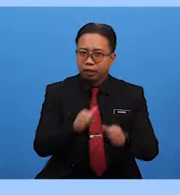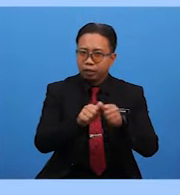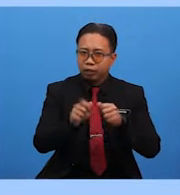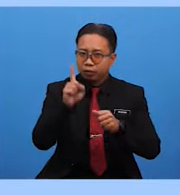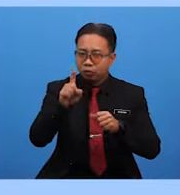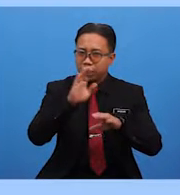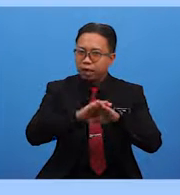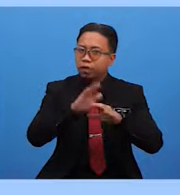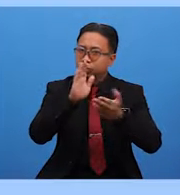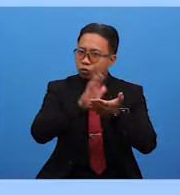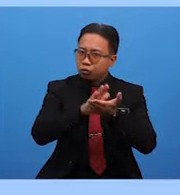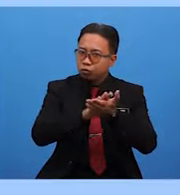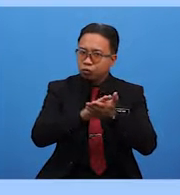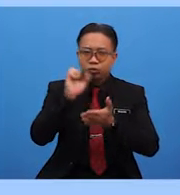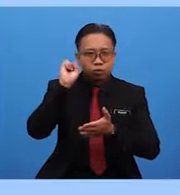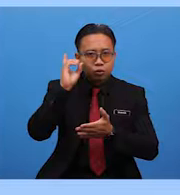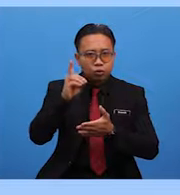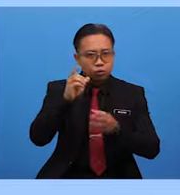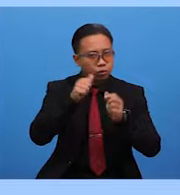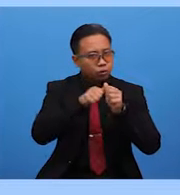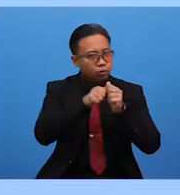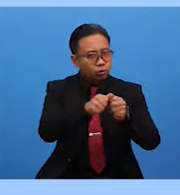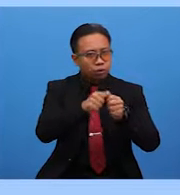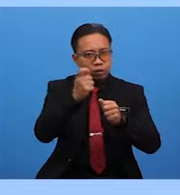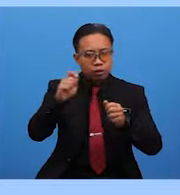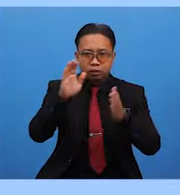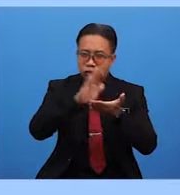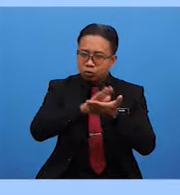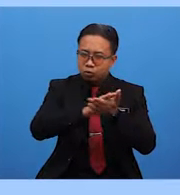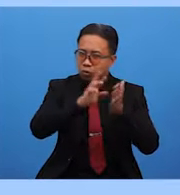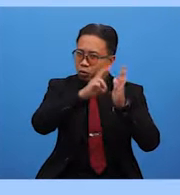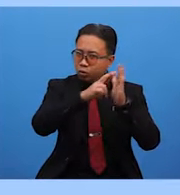Everyone at school should obey to the school rules.